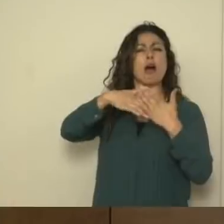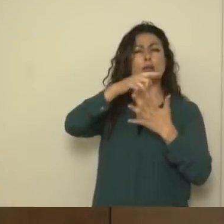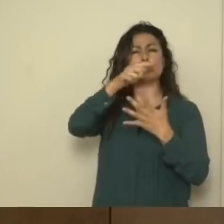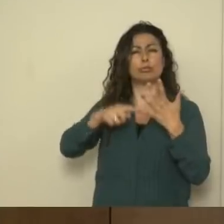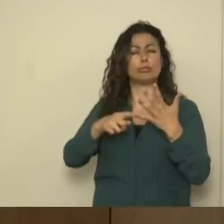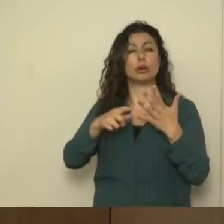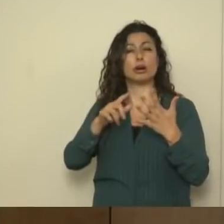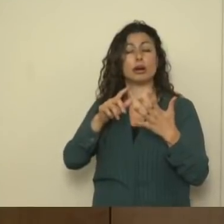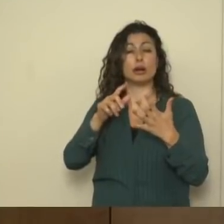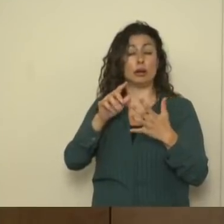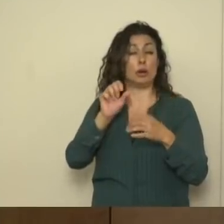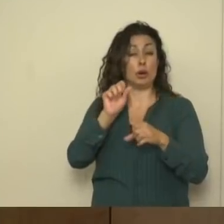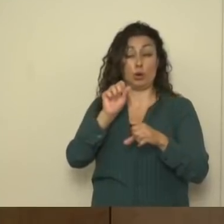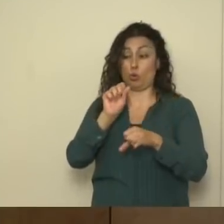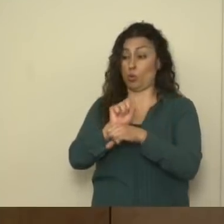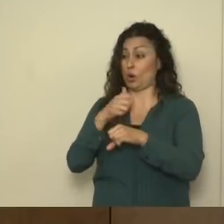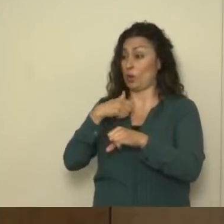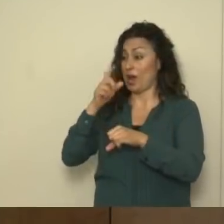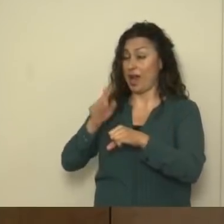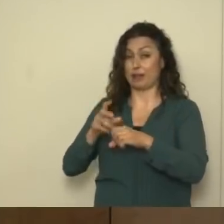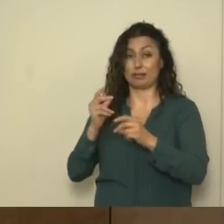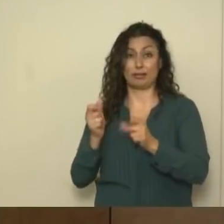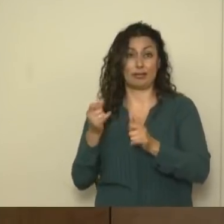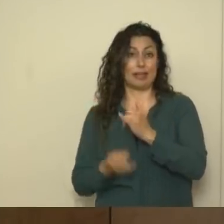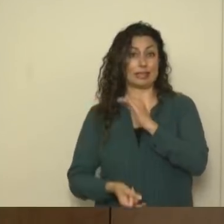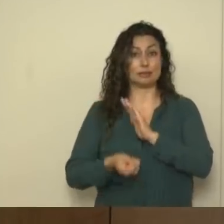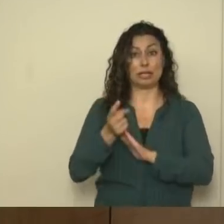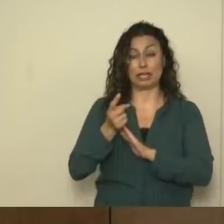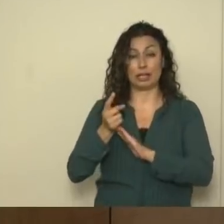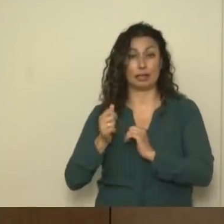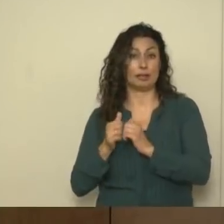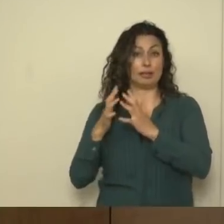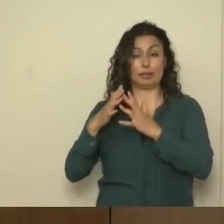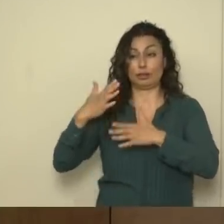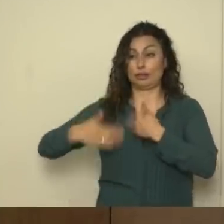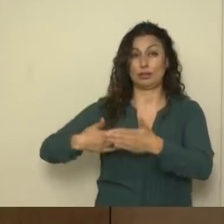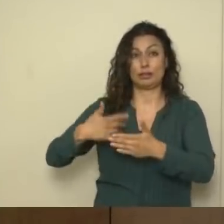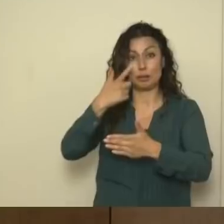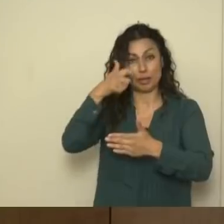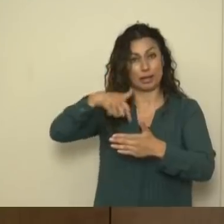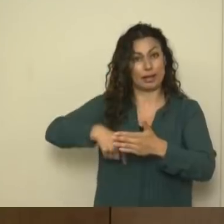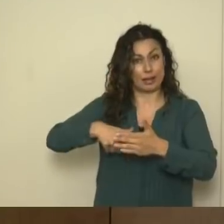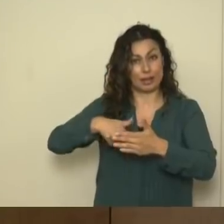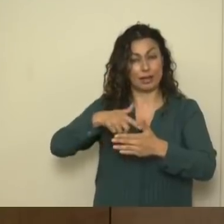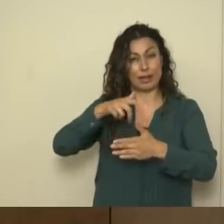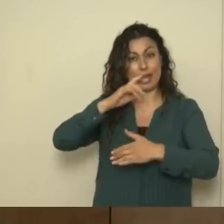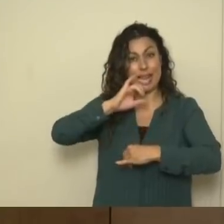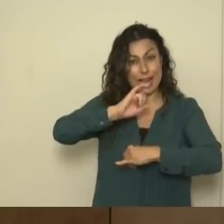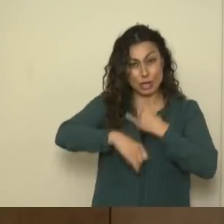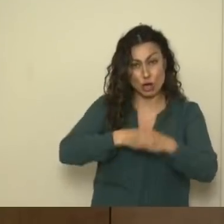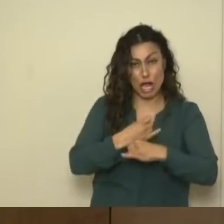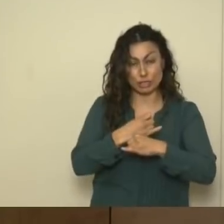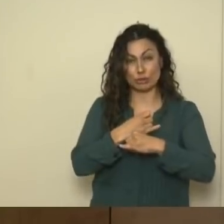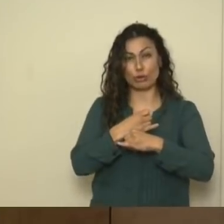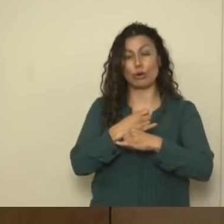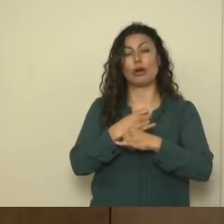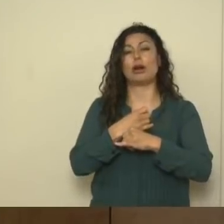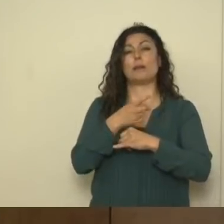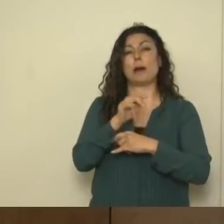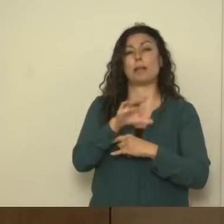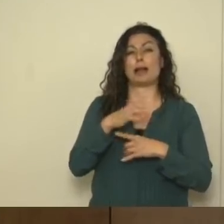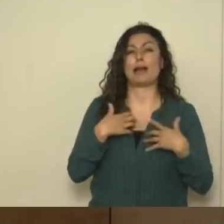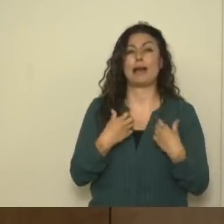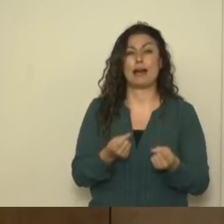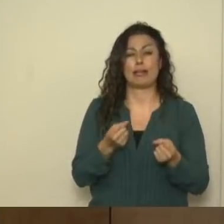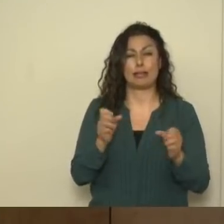had to stand up because we're in a international public health emergency. But New Mexicans,